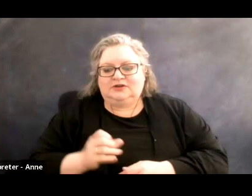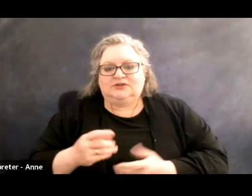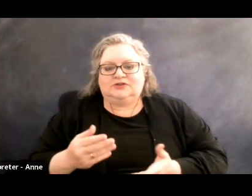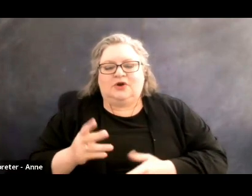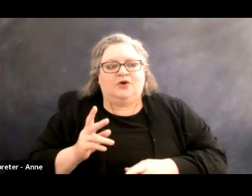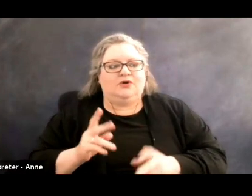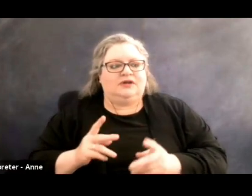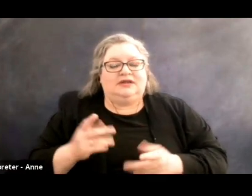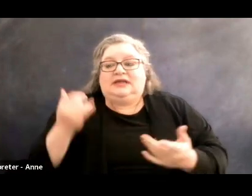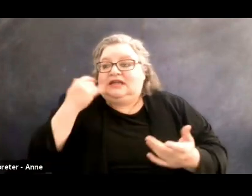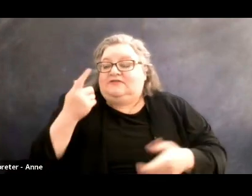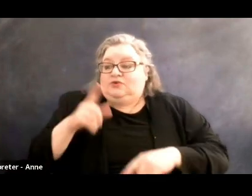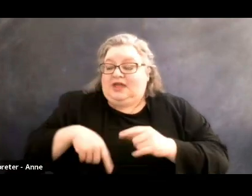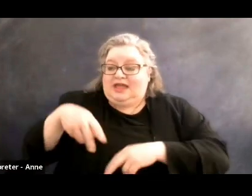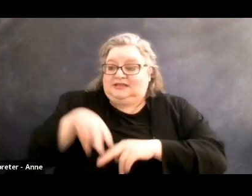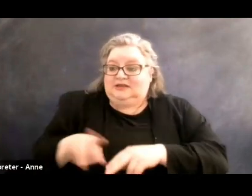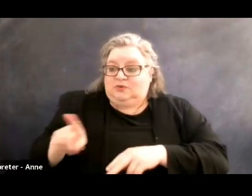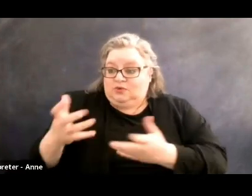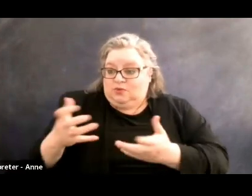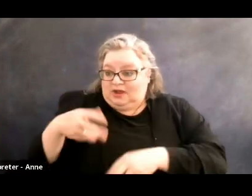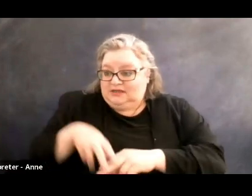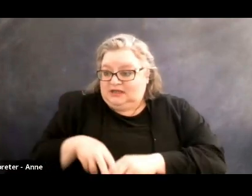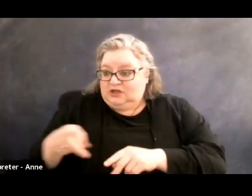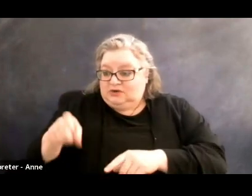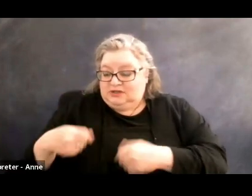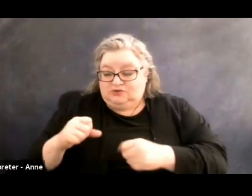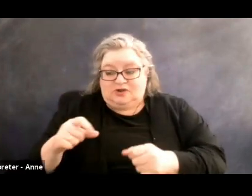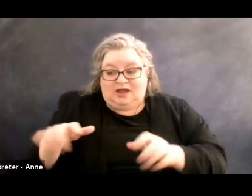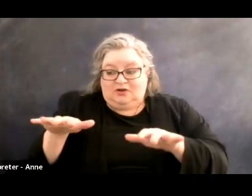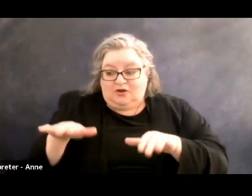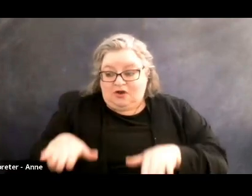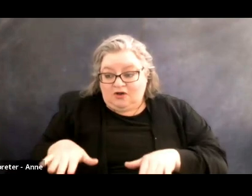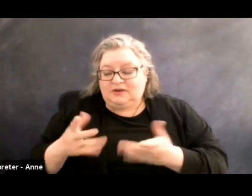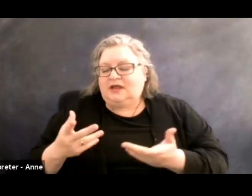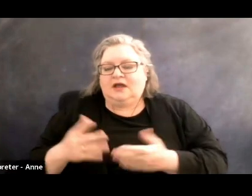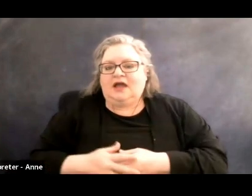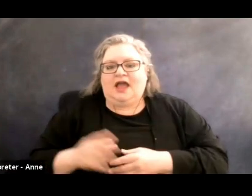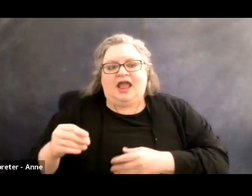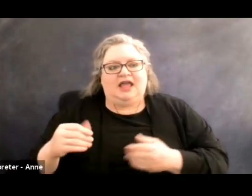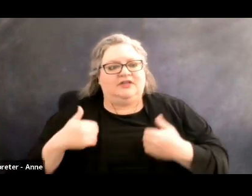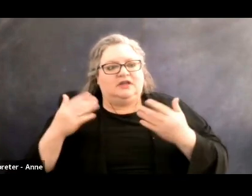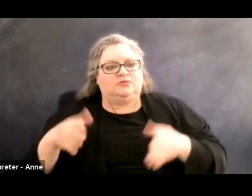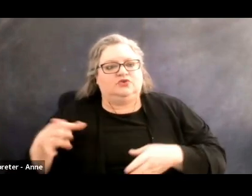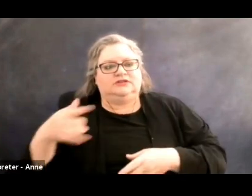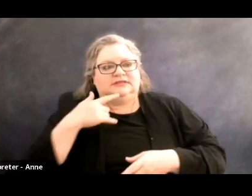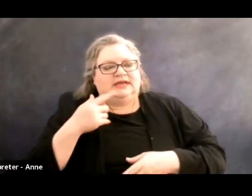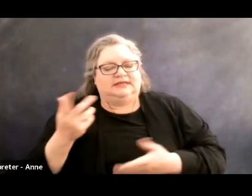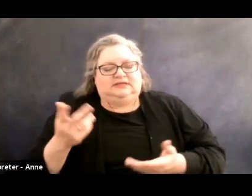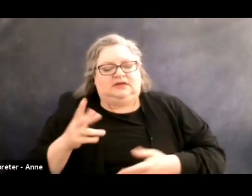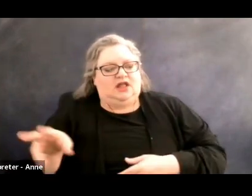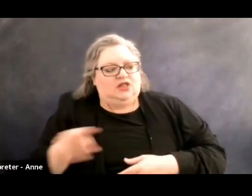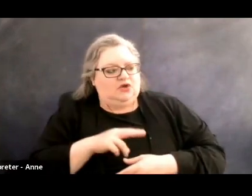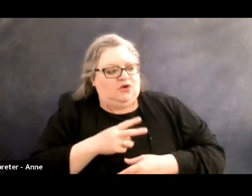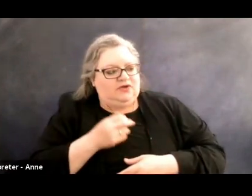sit where you want to sit, and you have to try to calm down, and your youth says, I look over and